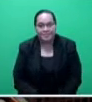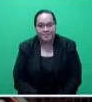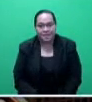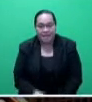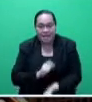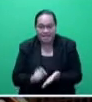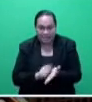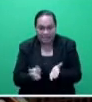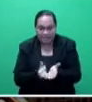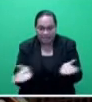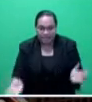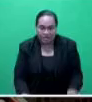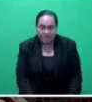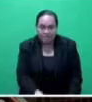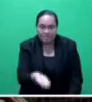General.